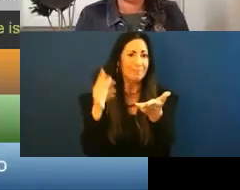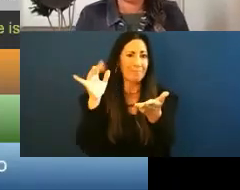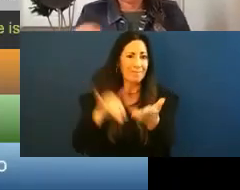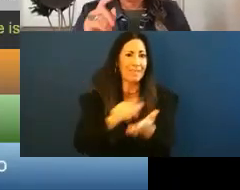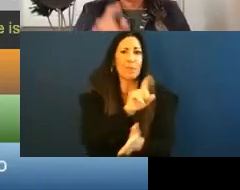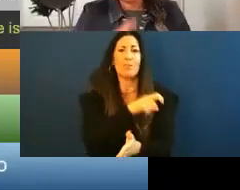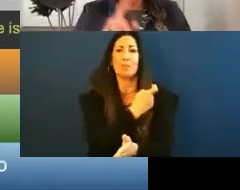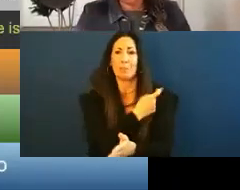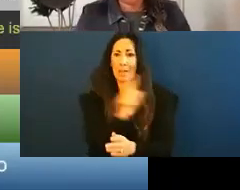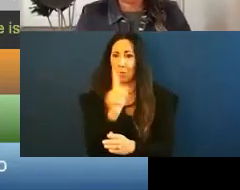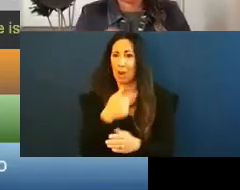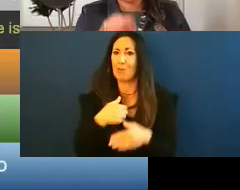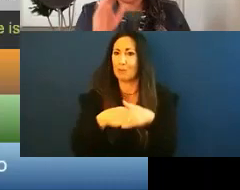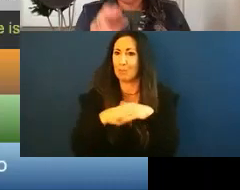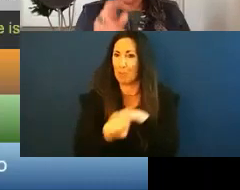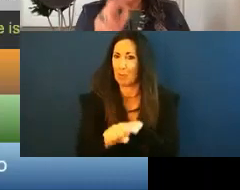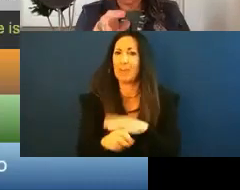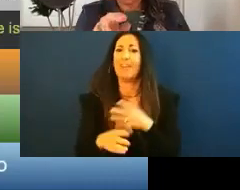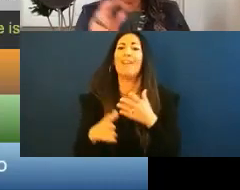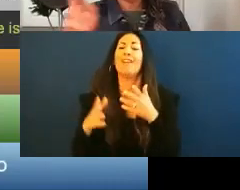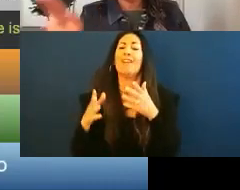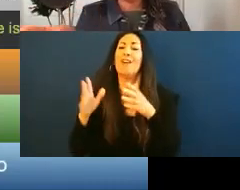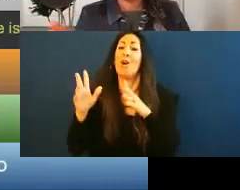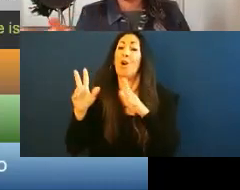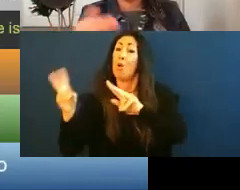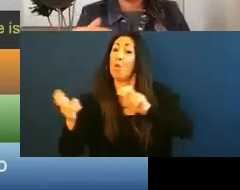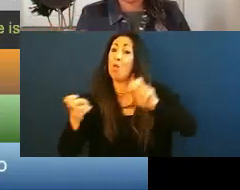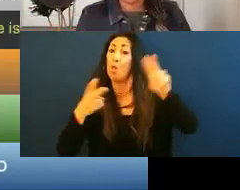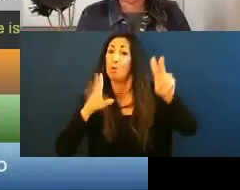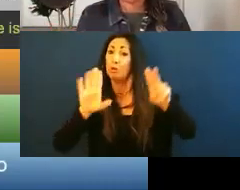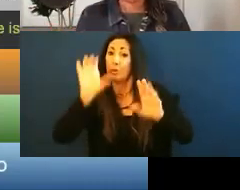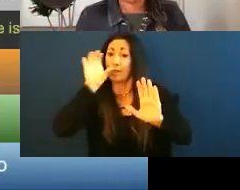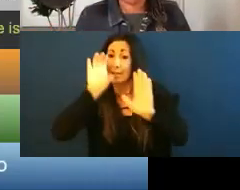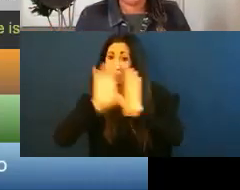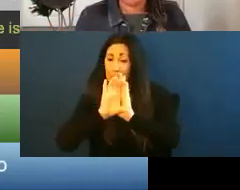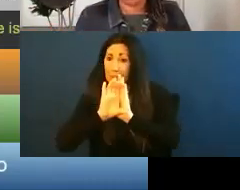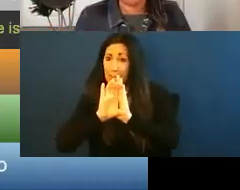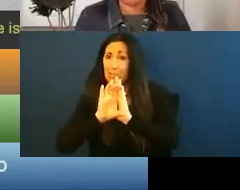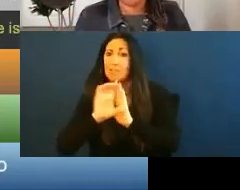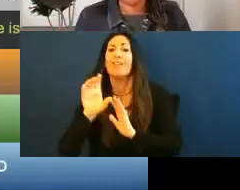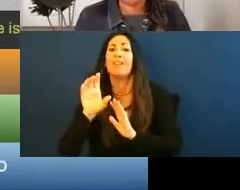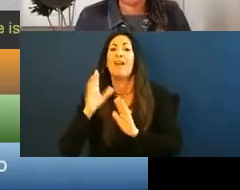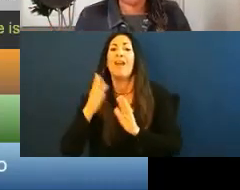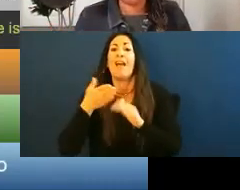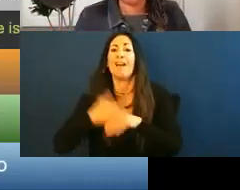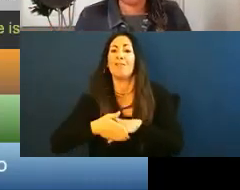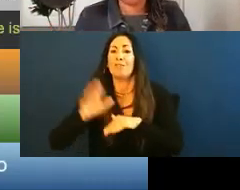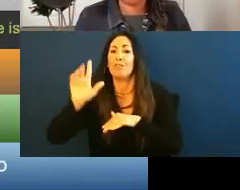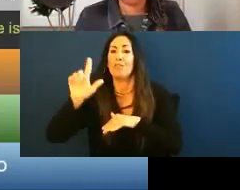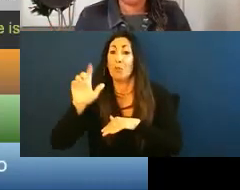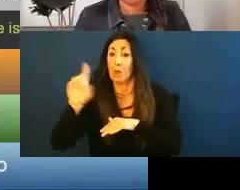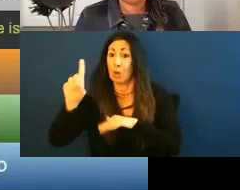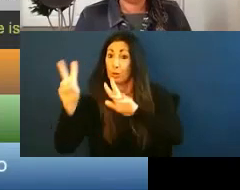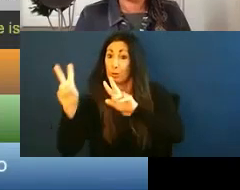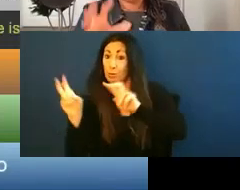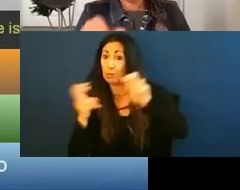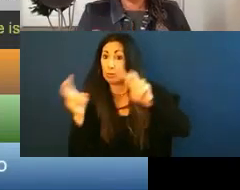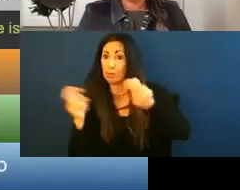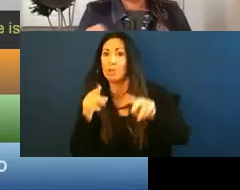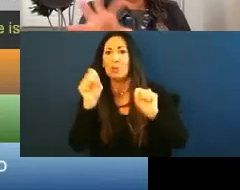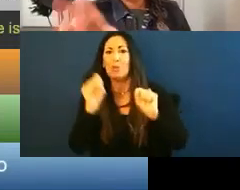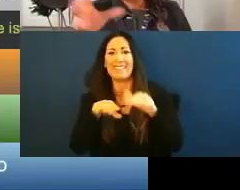was born. Load your images, and when they're loaded, then you'll be able to access them into your